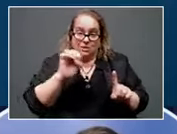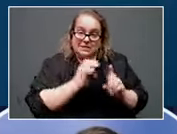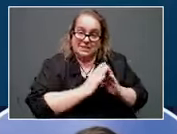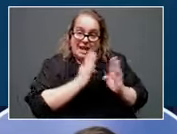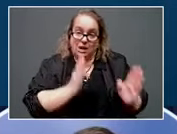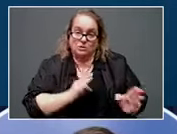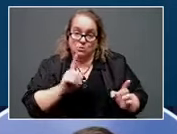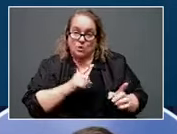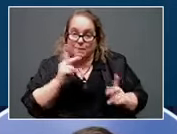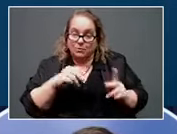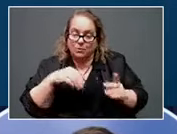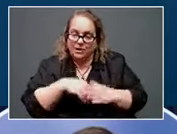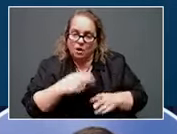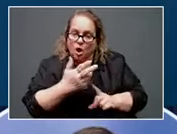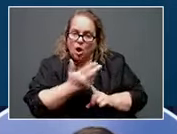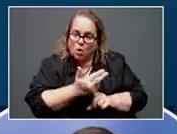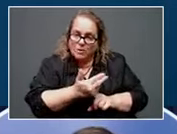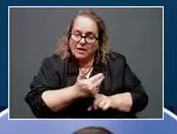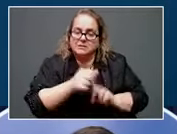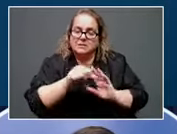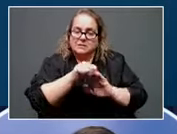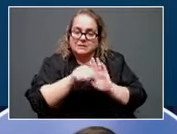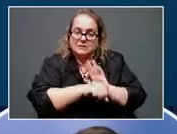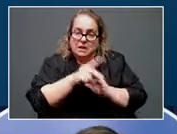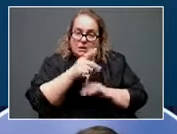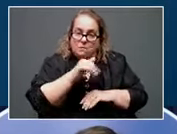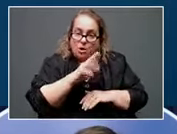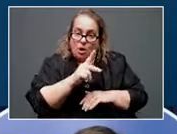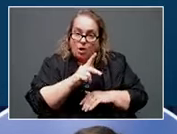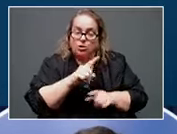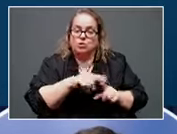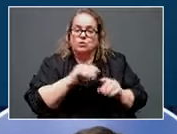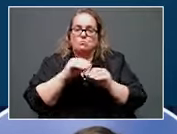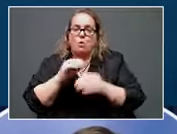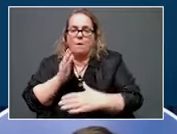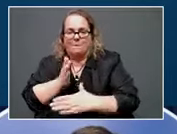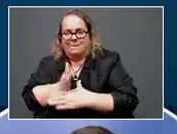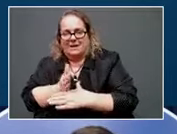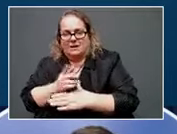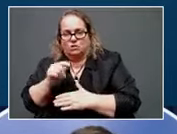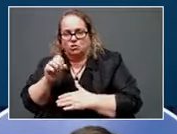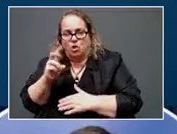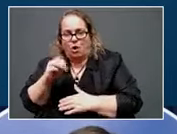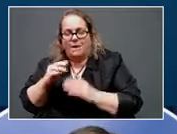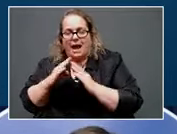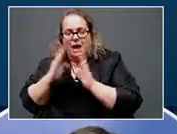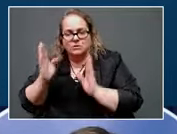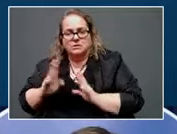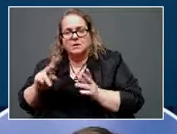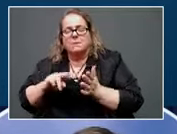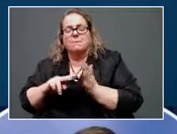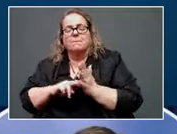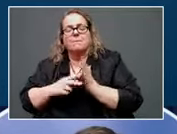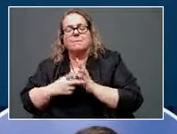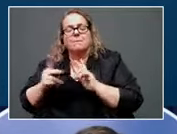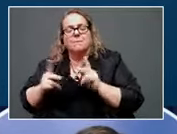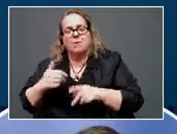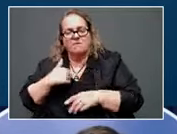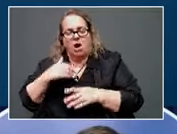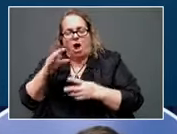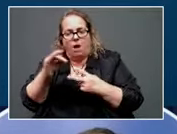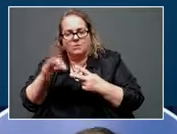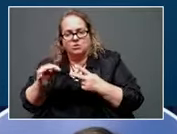in hotels and state park lodges, to more medium-term housing, which just means that people are going to get the option of going into